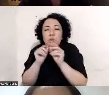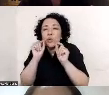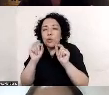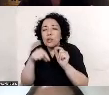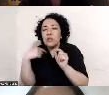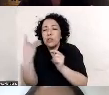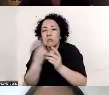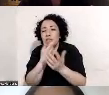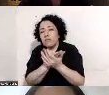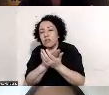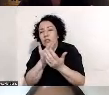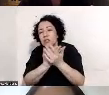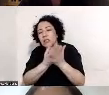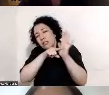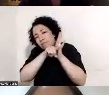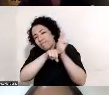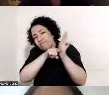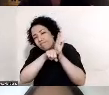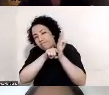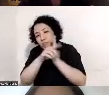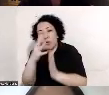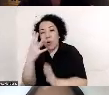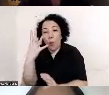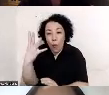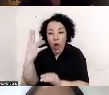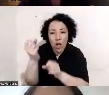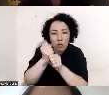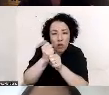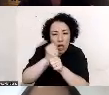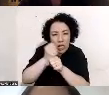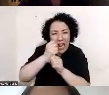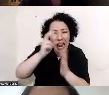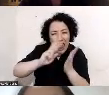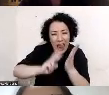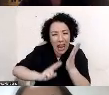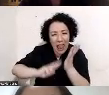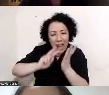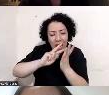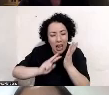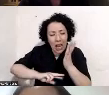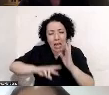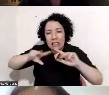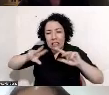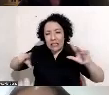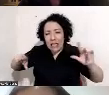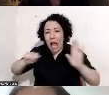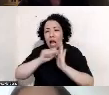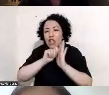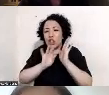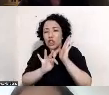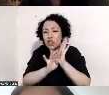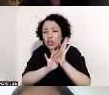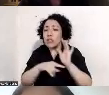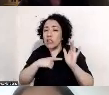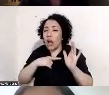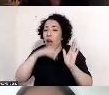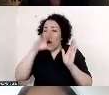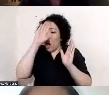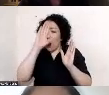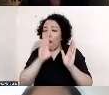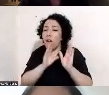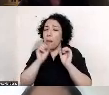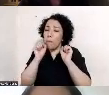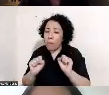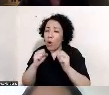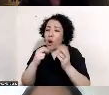esse assunto por 4 anos e nós lemos muitos artigos, mas a boa notícia é que a maioria desses artigos está de graça, está disponível à leitura, e